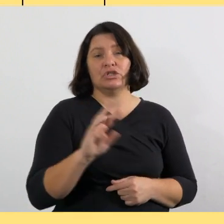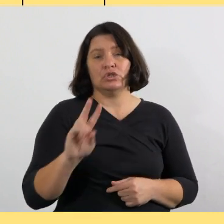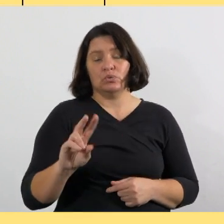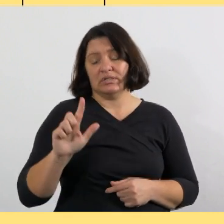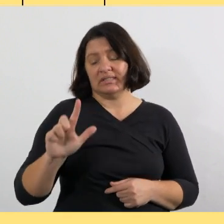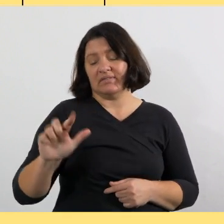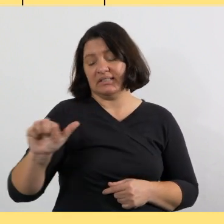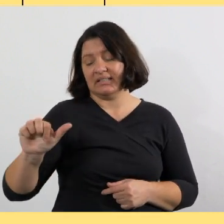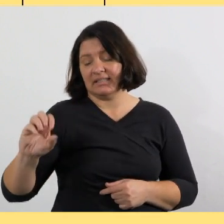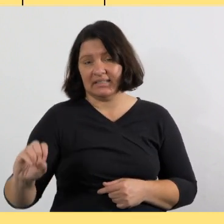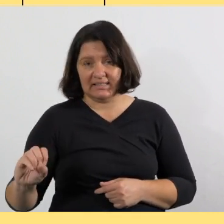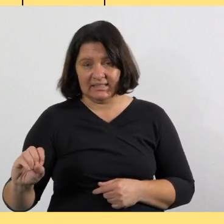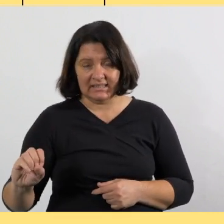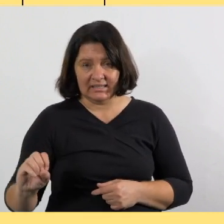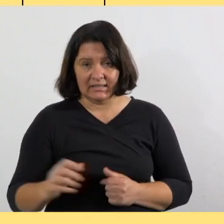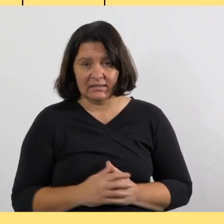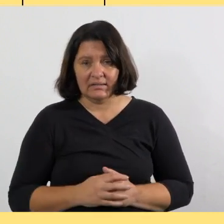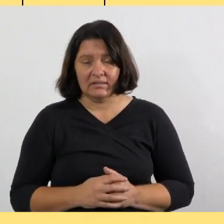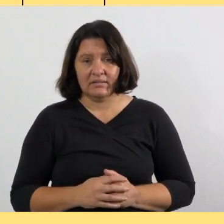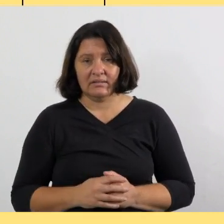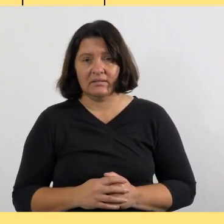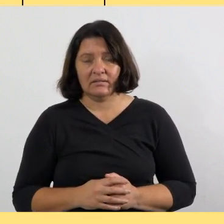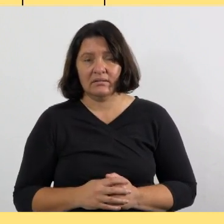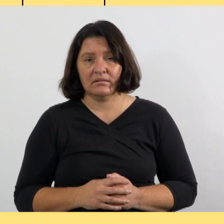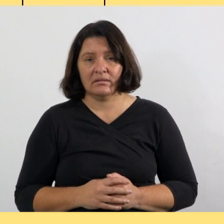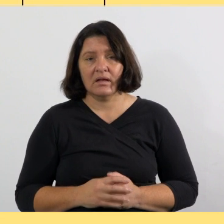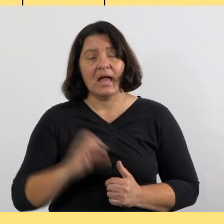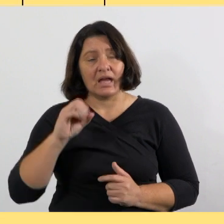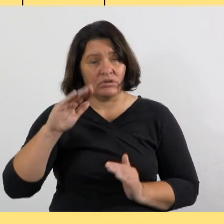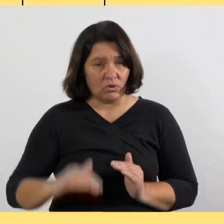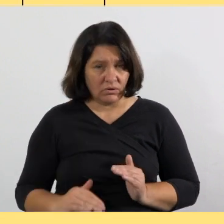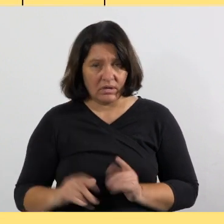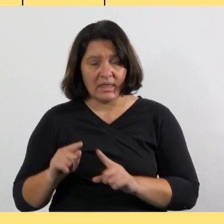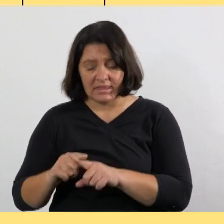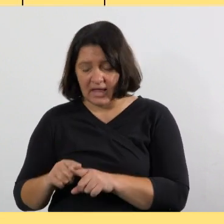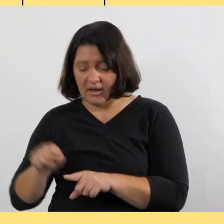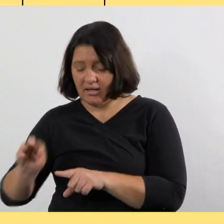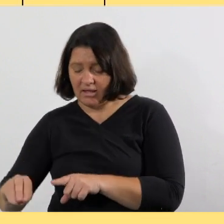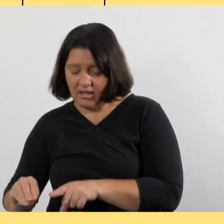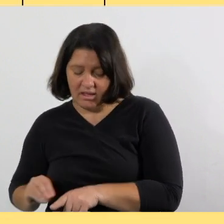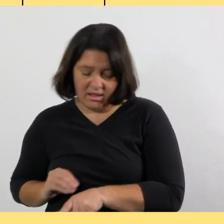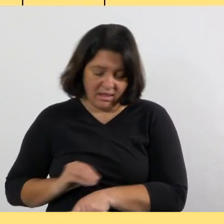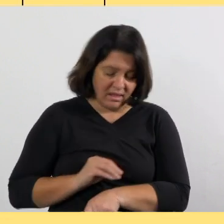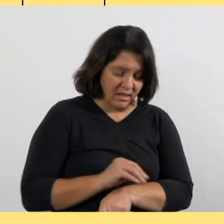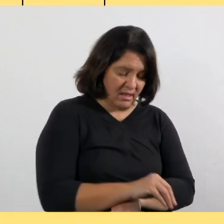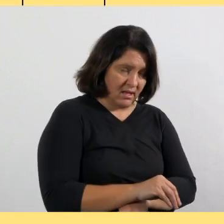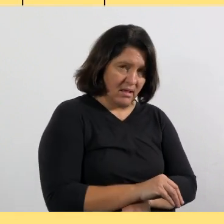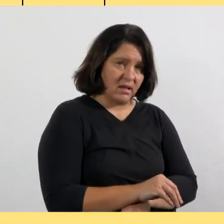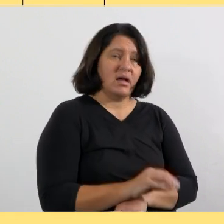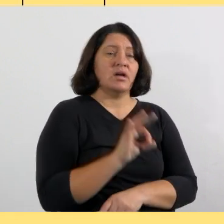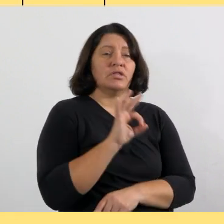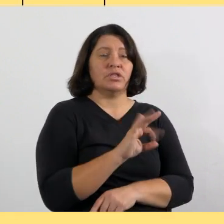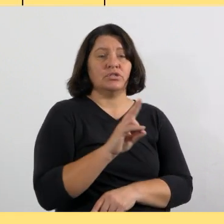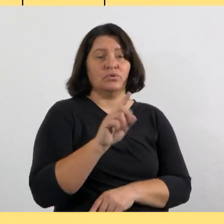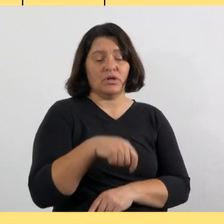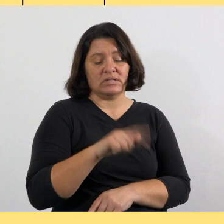the 64,500. Then I remain with 32,760, which therefore becomes my balance brought down,